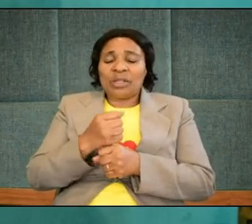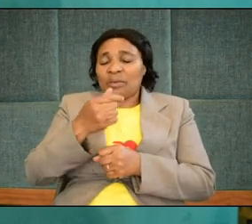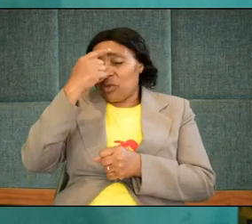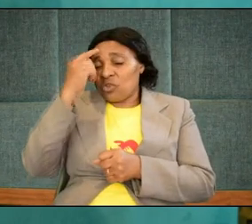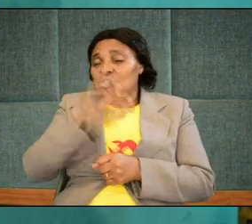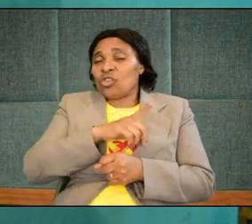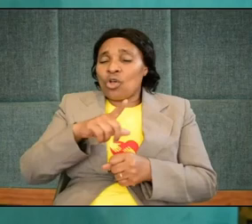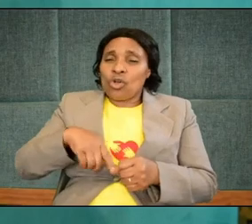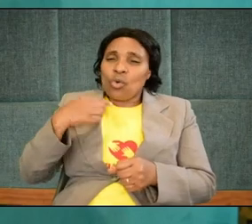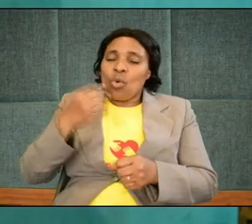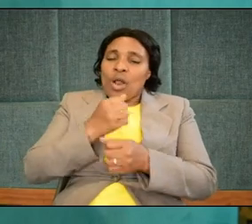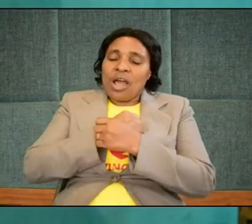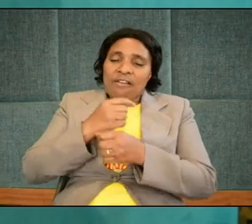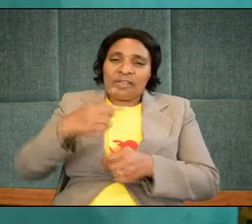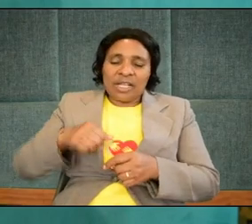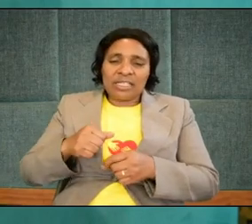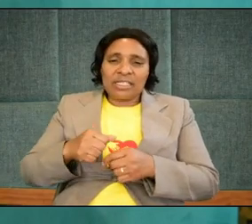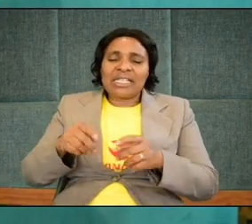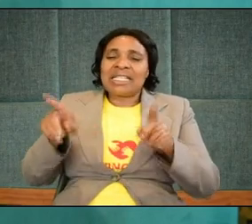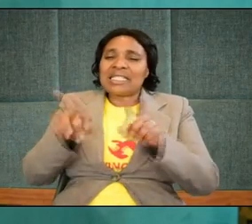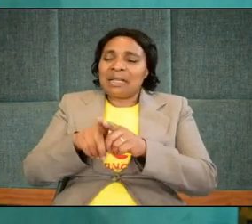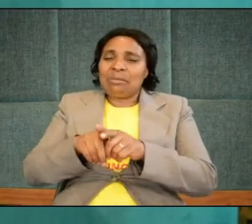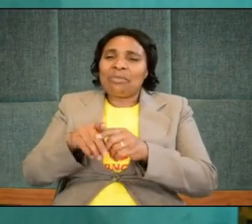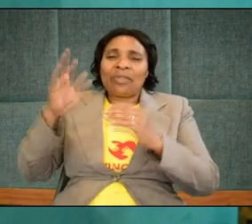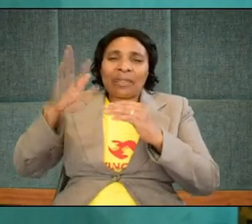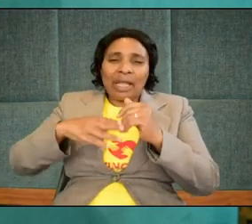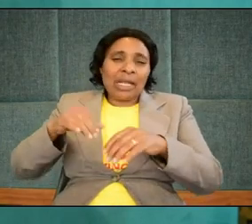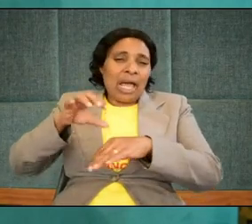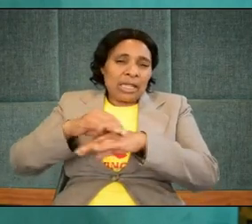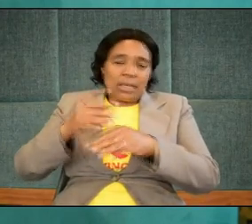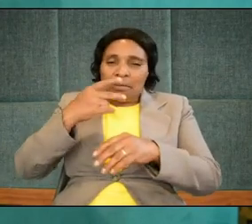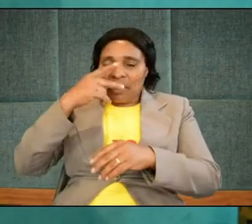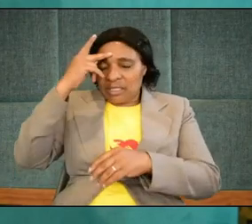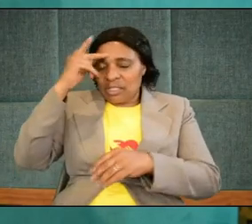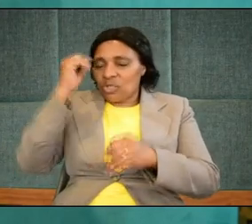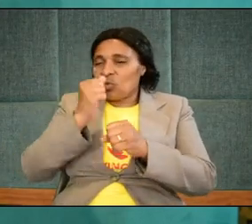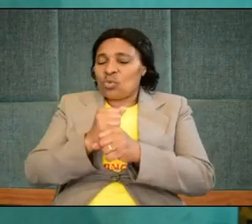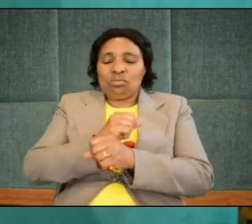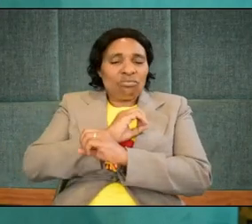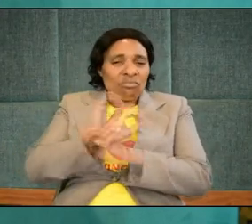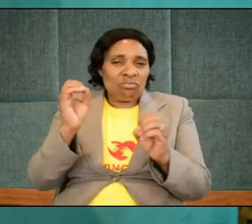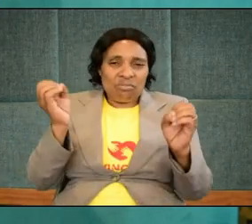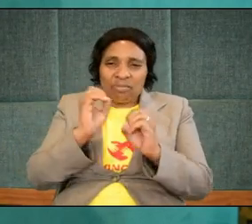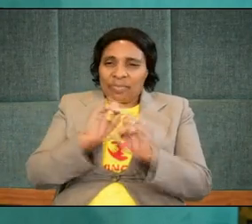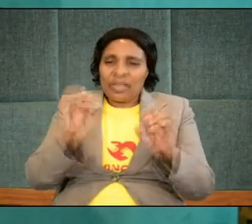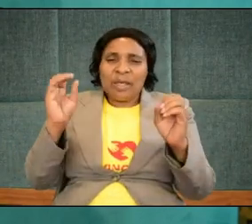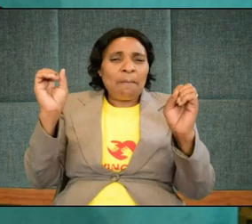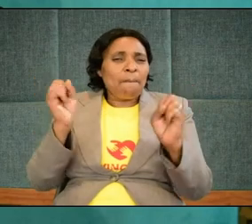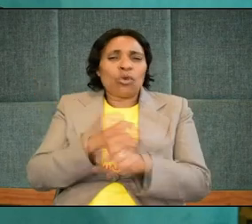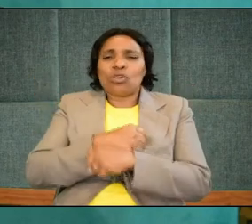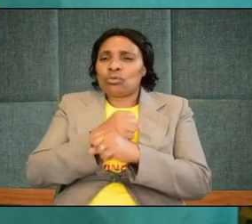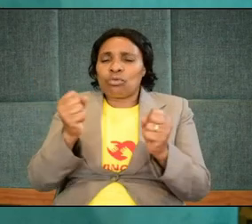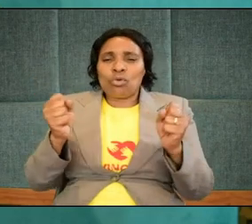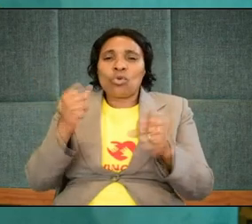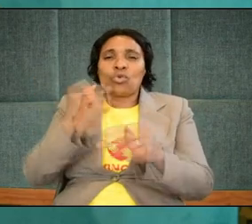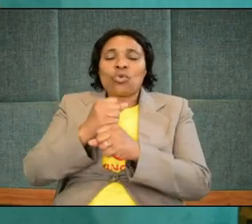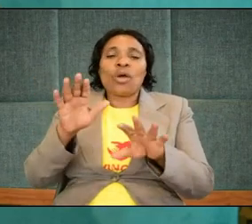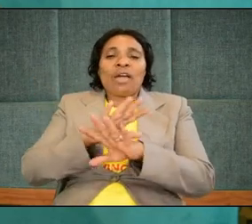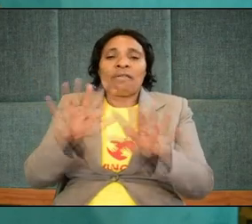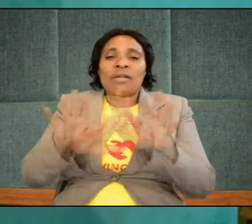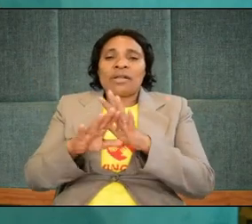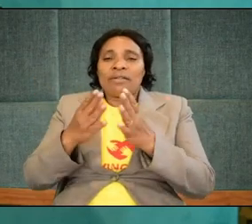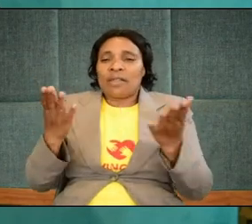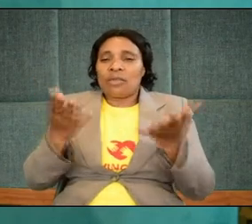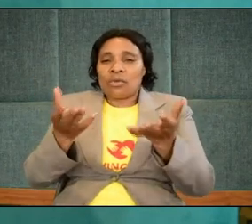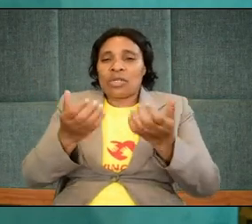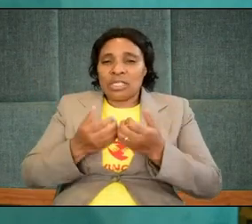us infinitely more than our earthly parents do, he can't do that either. He will provide you with absolutely everything that you need. All